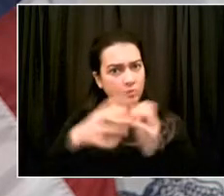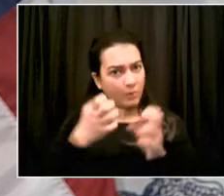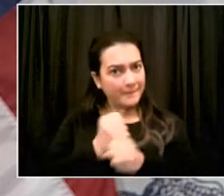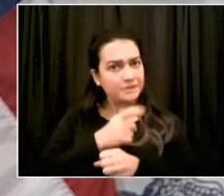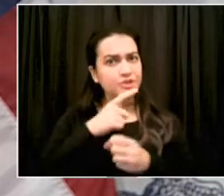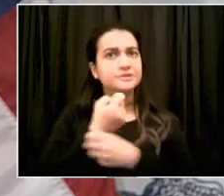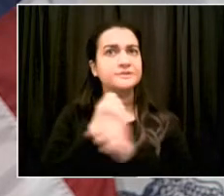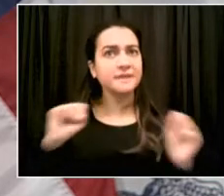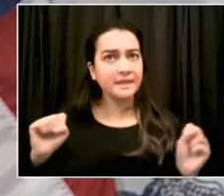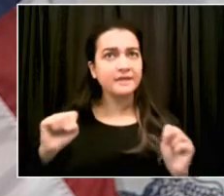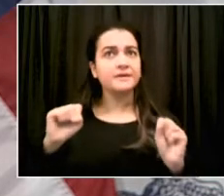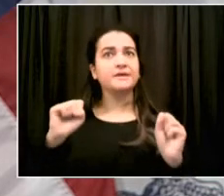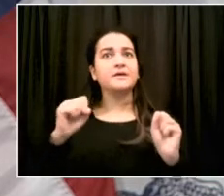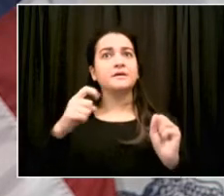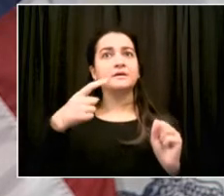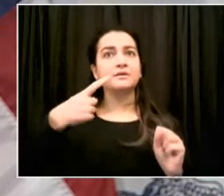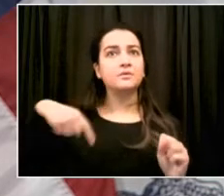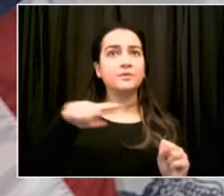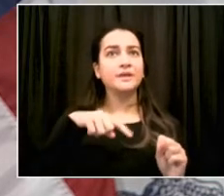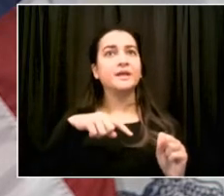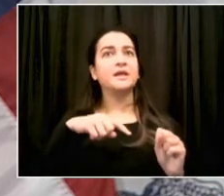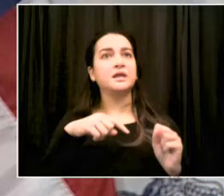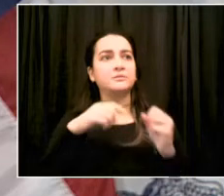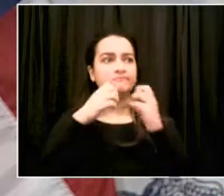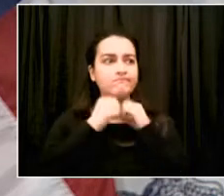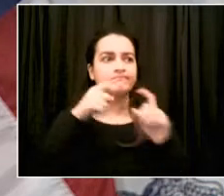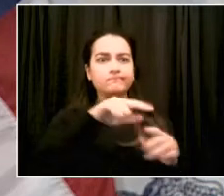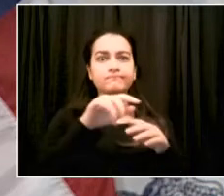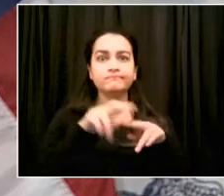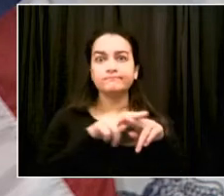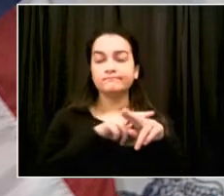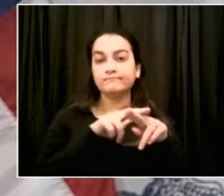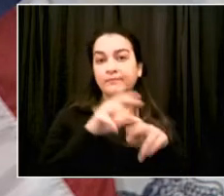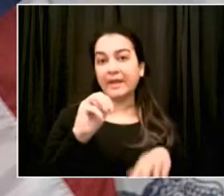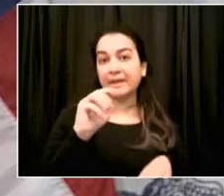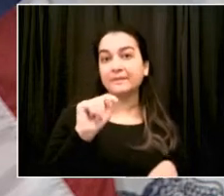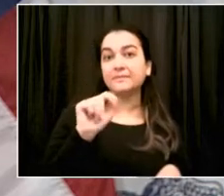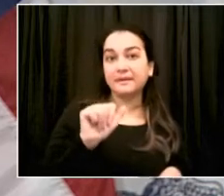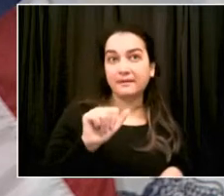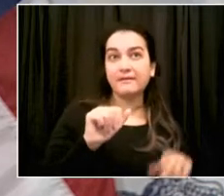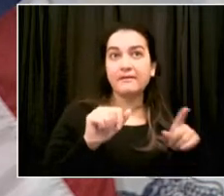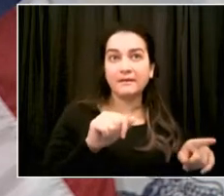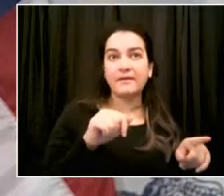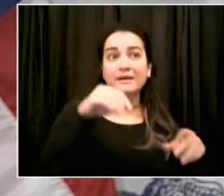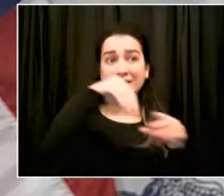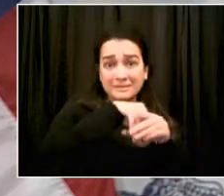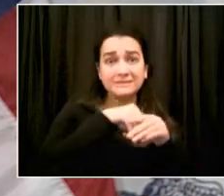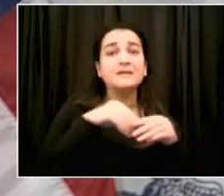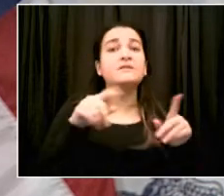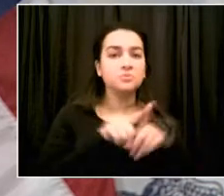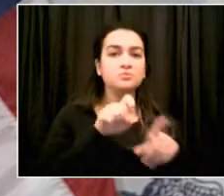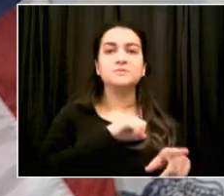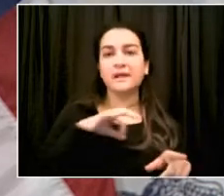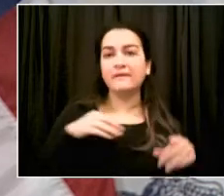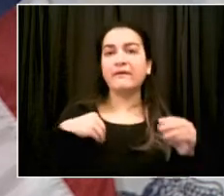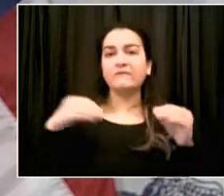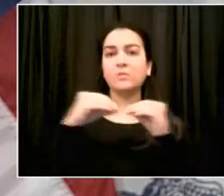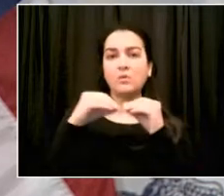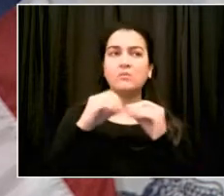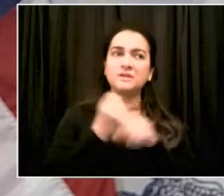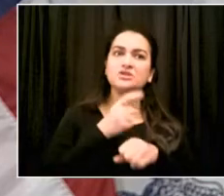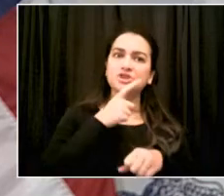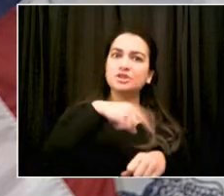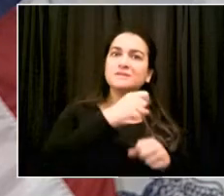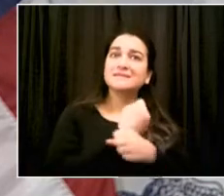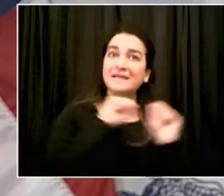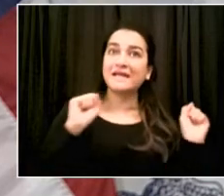including safety. And we'll keep making adjustments. We'll keep adding personnel as needed. which is what the NYPD does. That's what precision policing